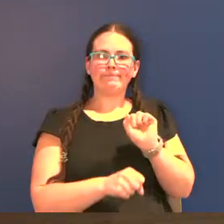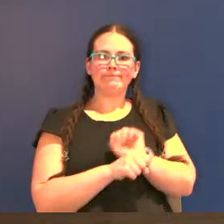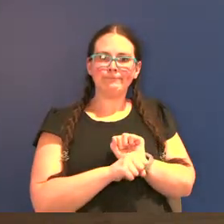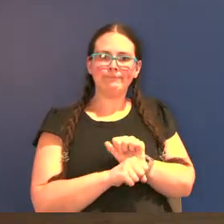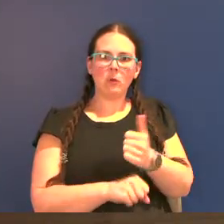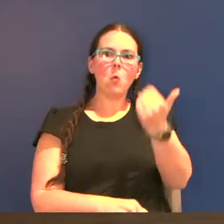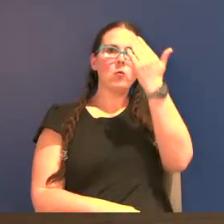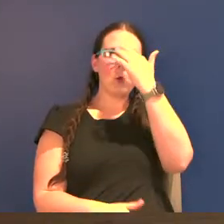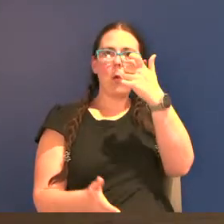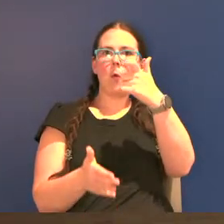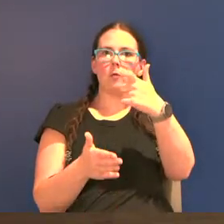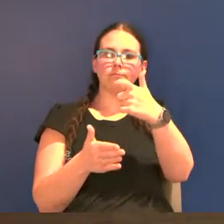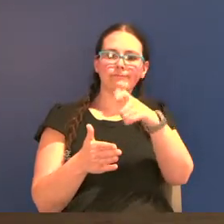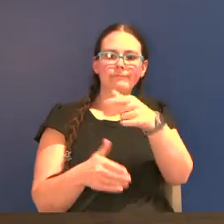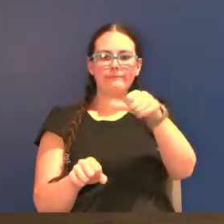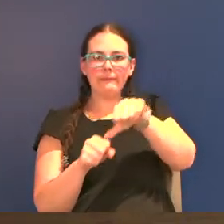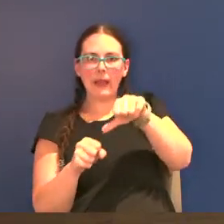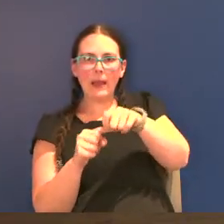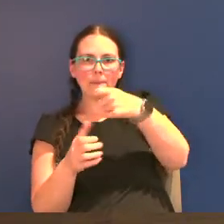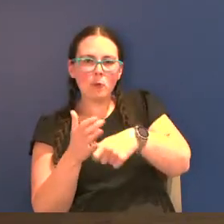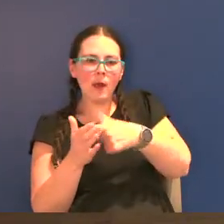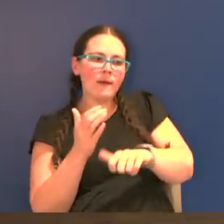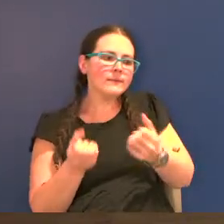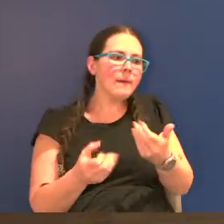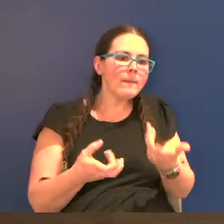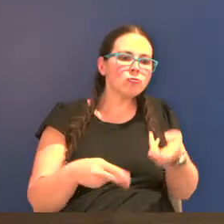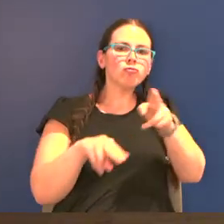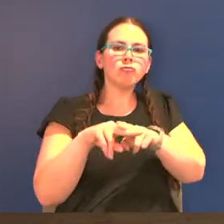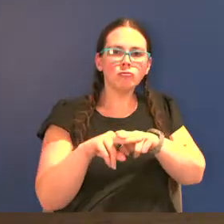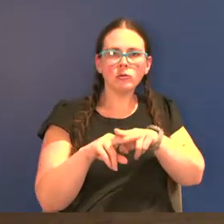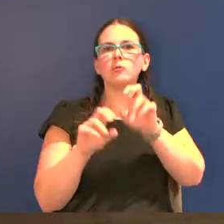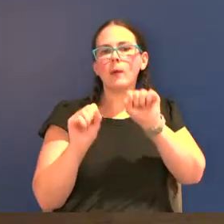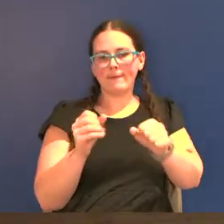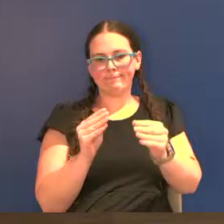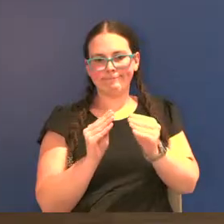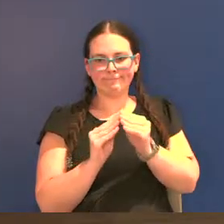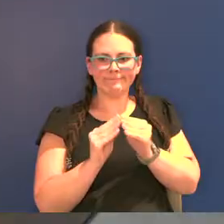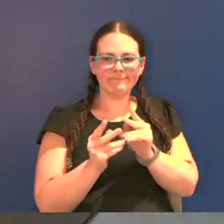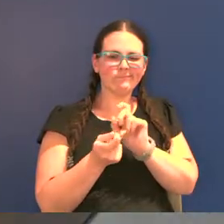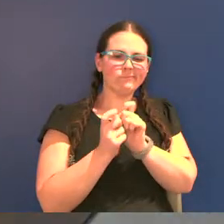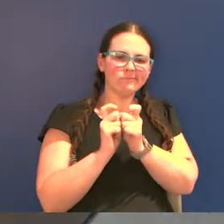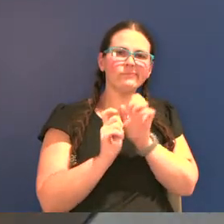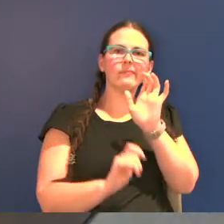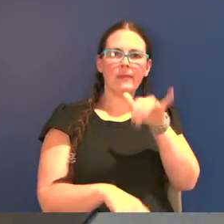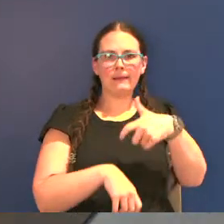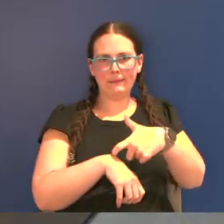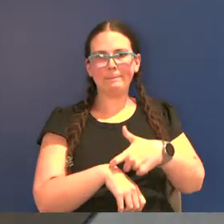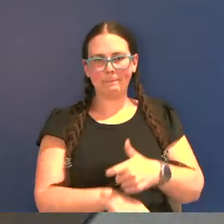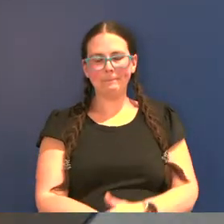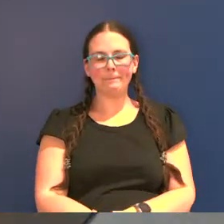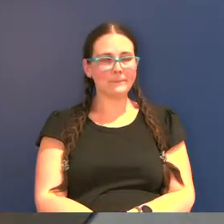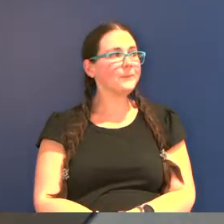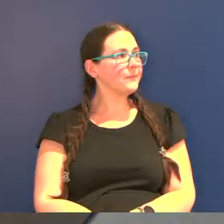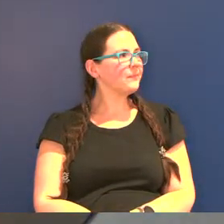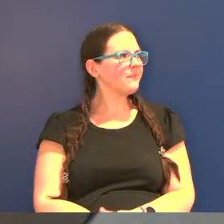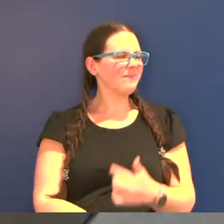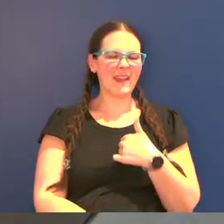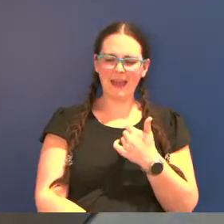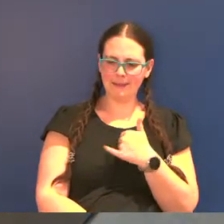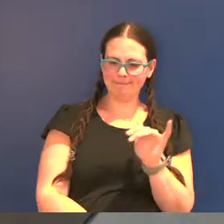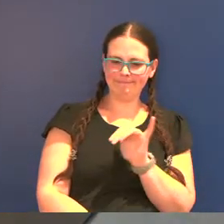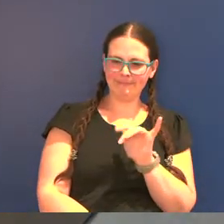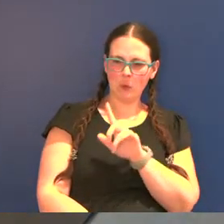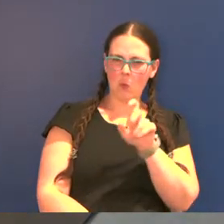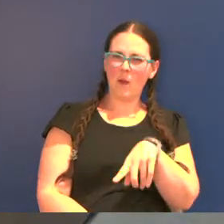gas prices and the increased cost. And so we were able to address it at that time. Okay, thank you. I had that same question of what does